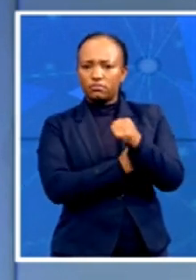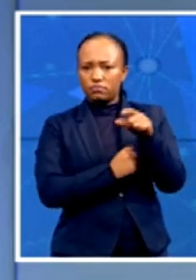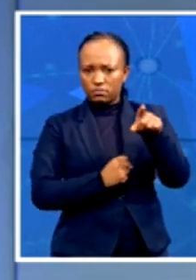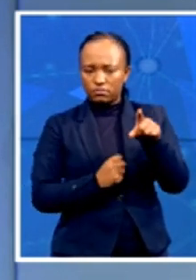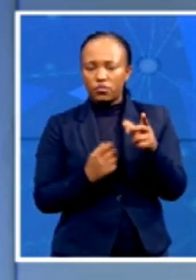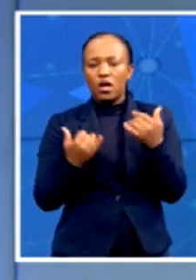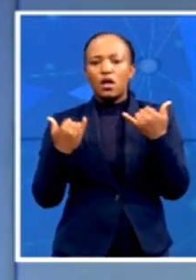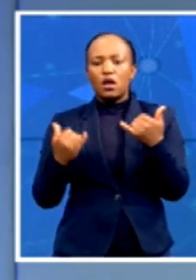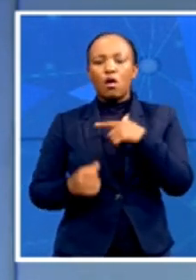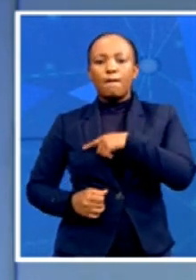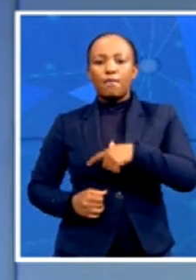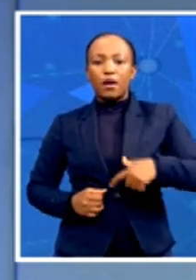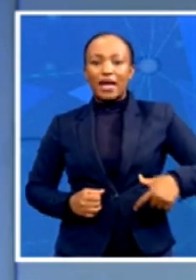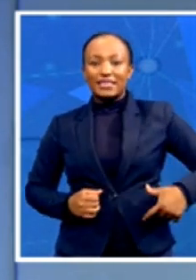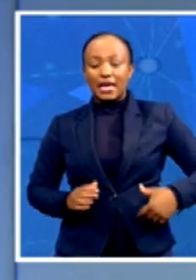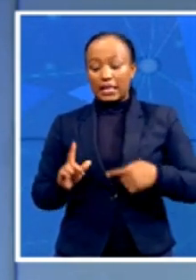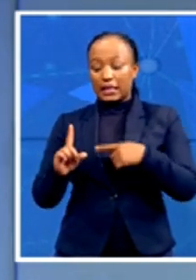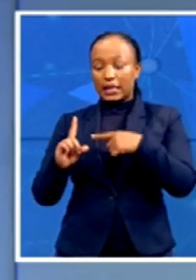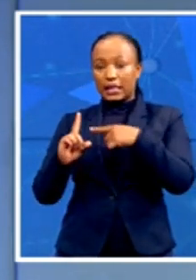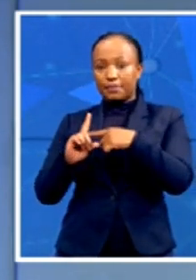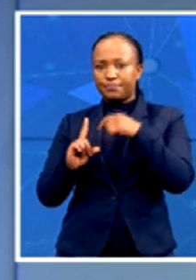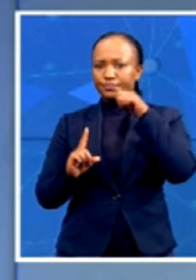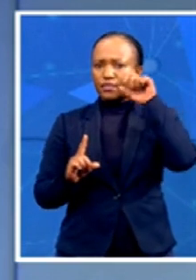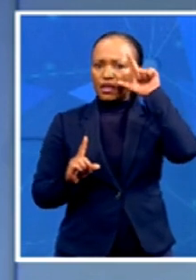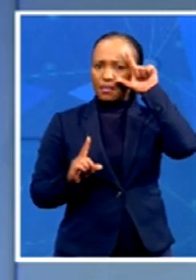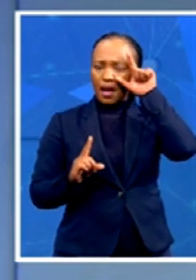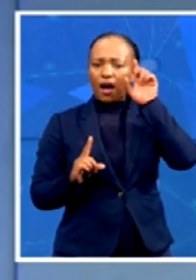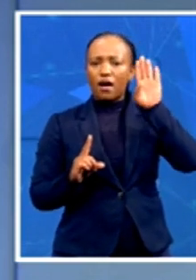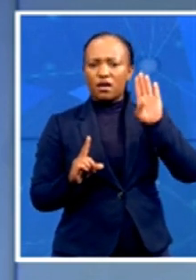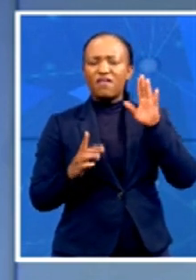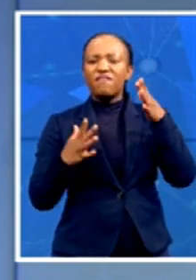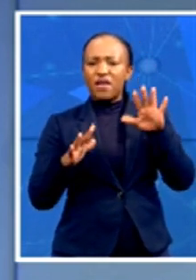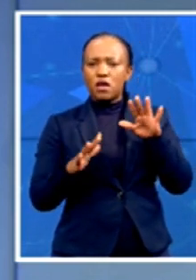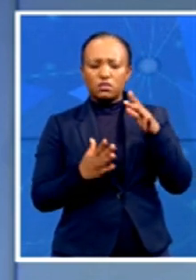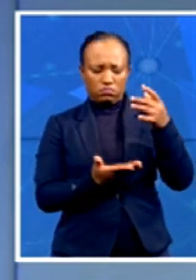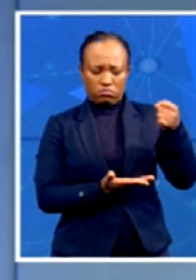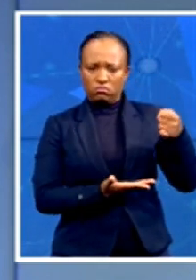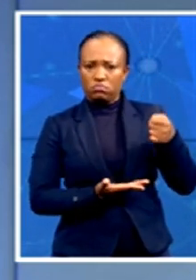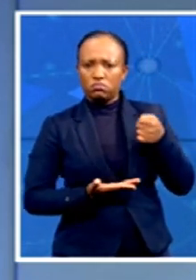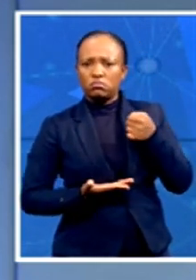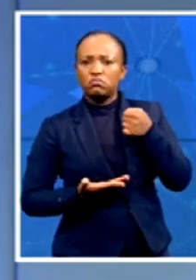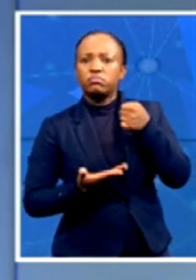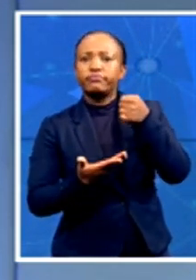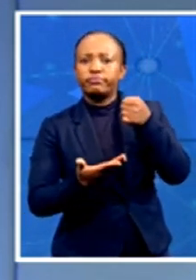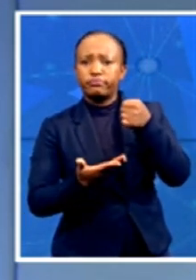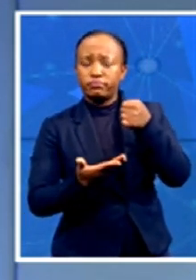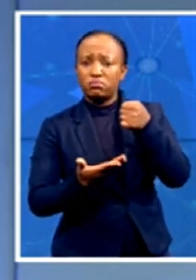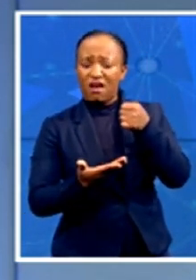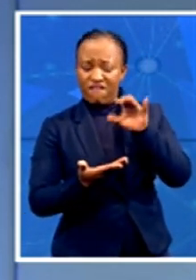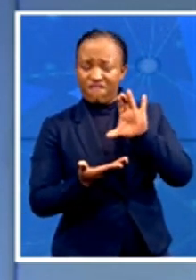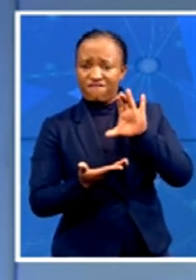has committed a lot of resources in infrastructure. We may not have as much resources as they